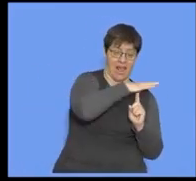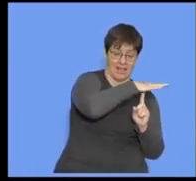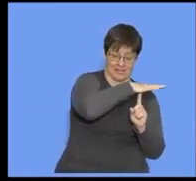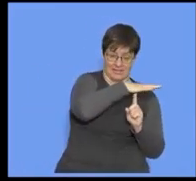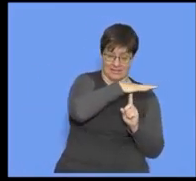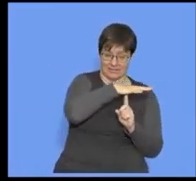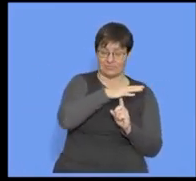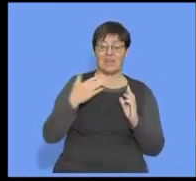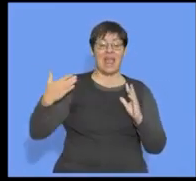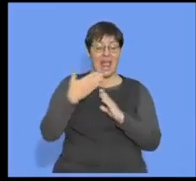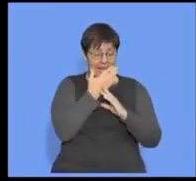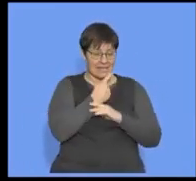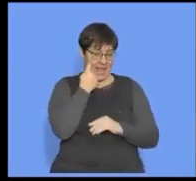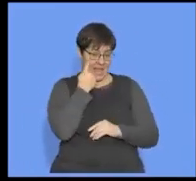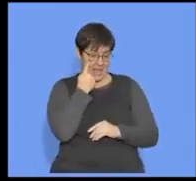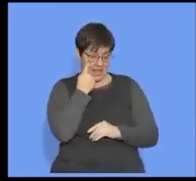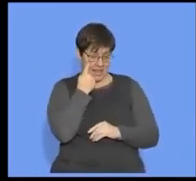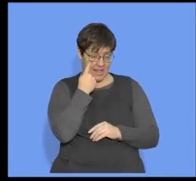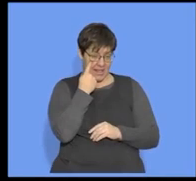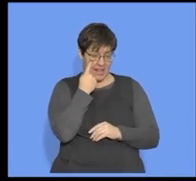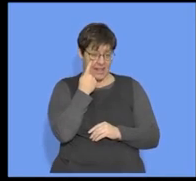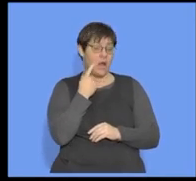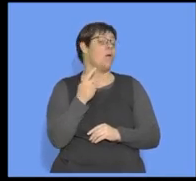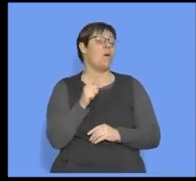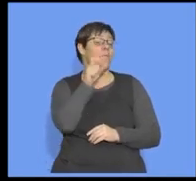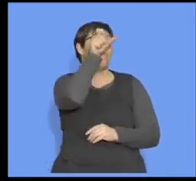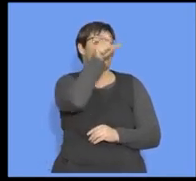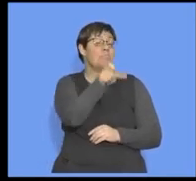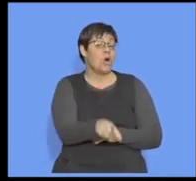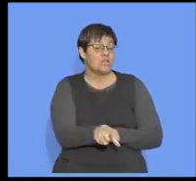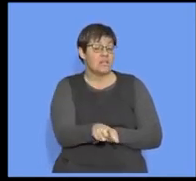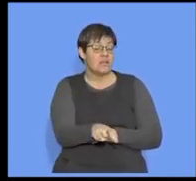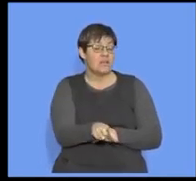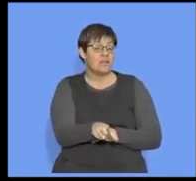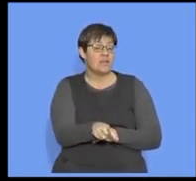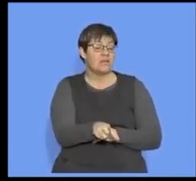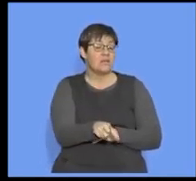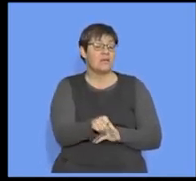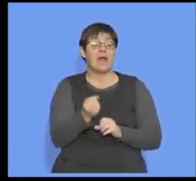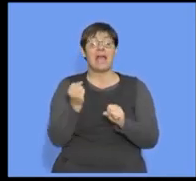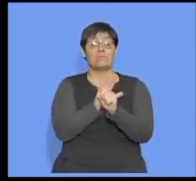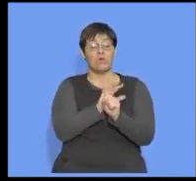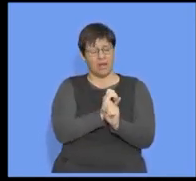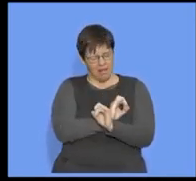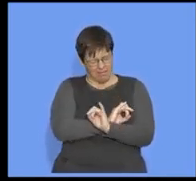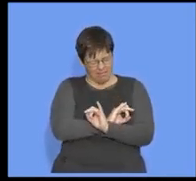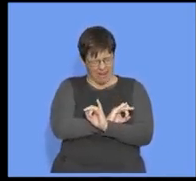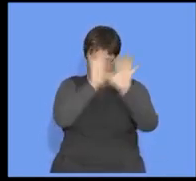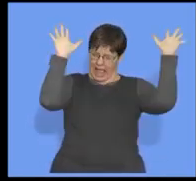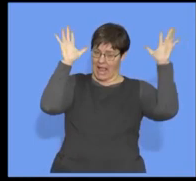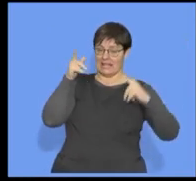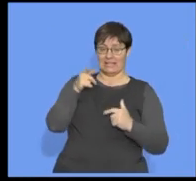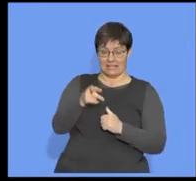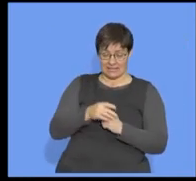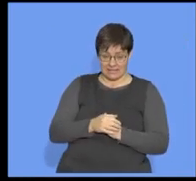of light entering the eye when a person is exposed to what? To